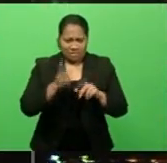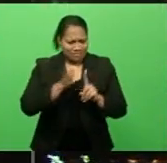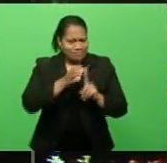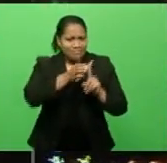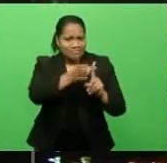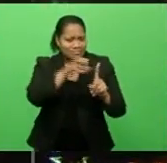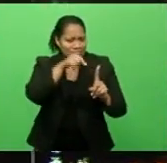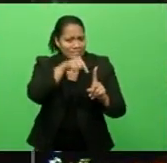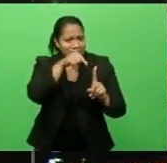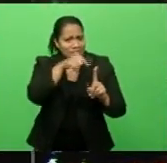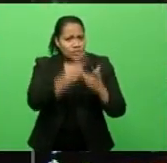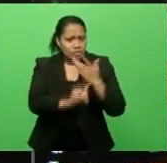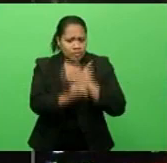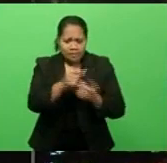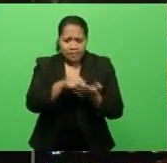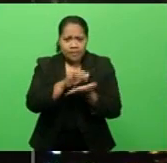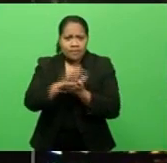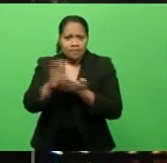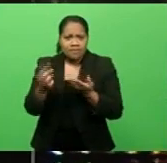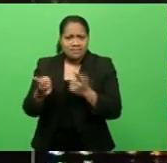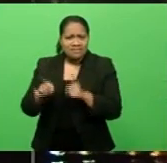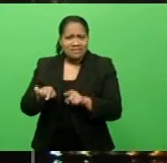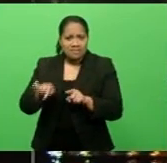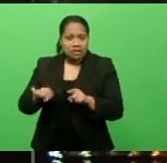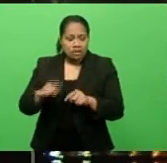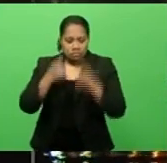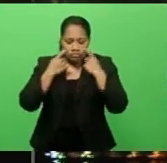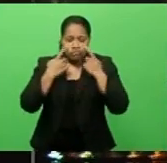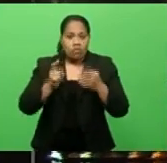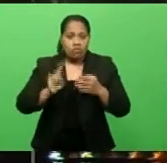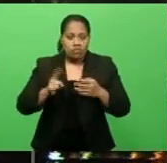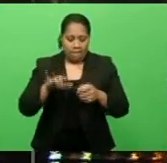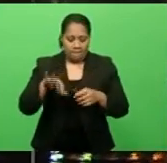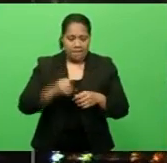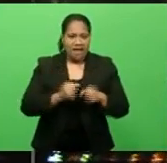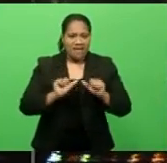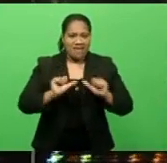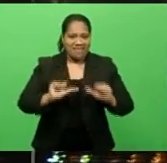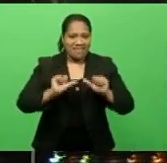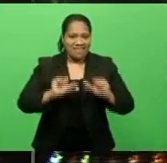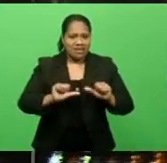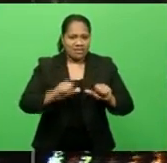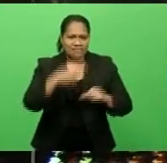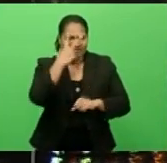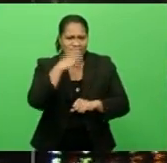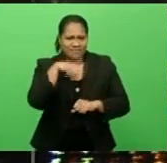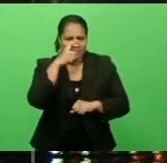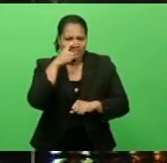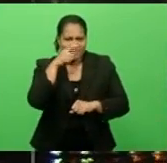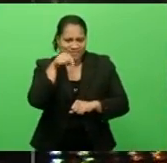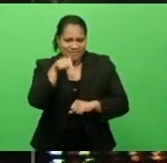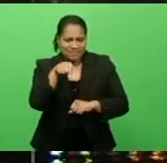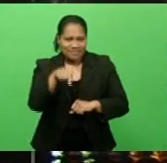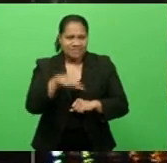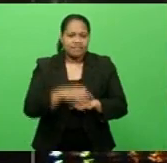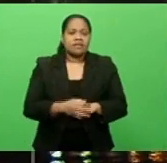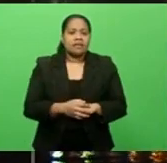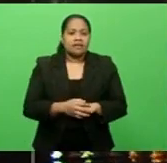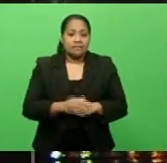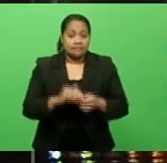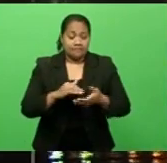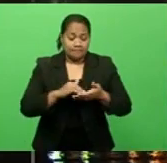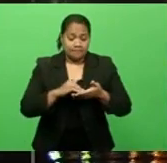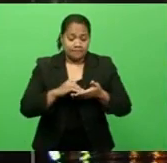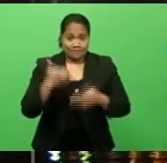on Thursday goes to show that we must protect the elderly, as they are most at risk of contracting COVID-19. Health Minister